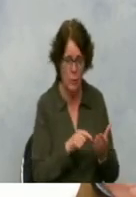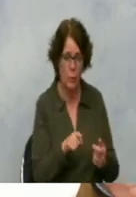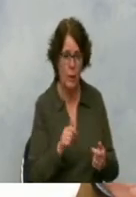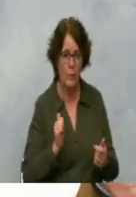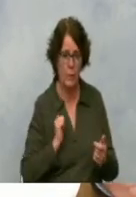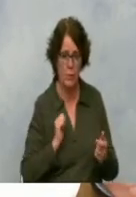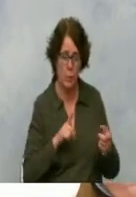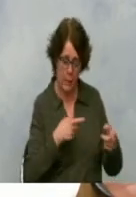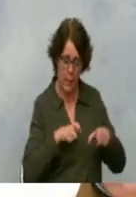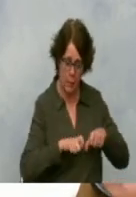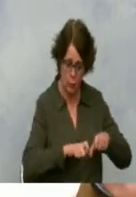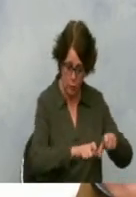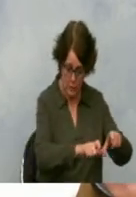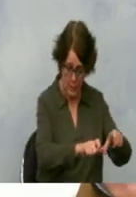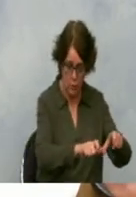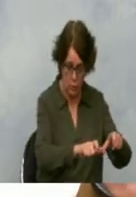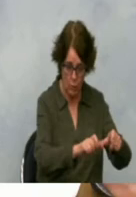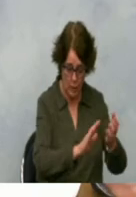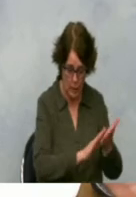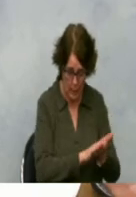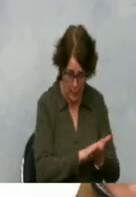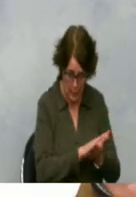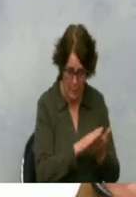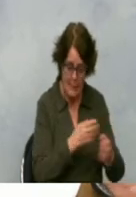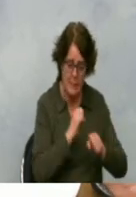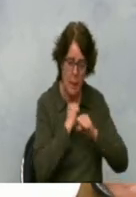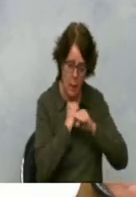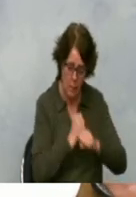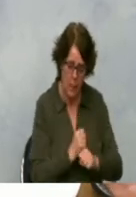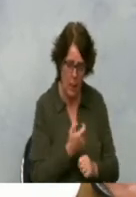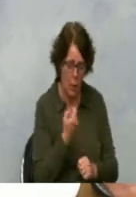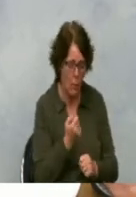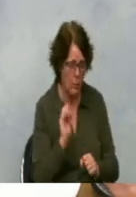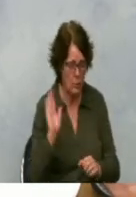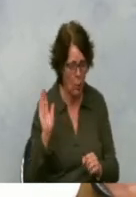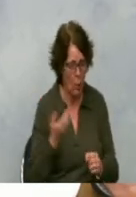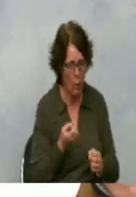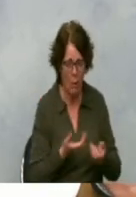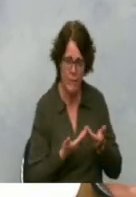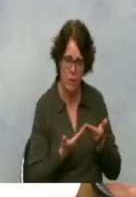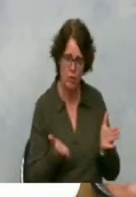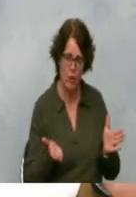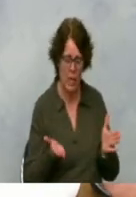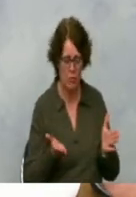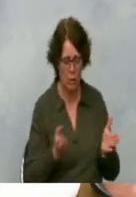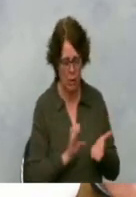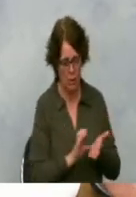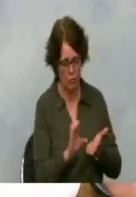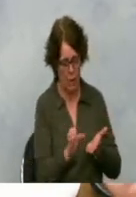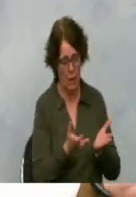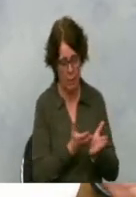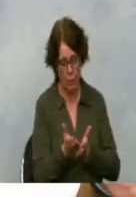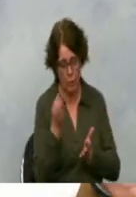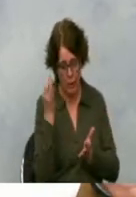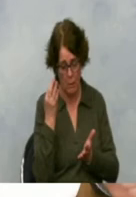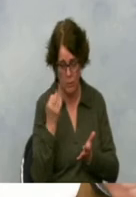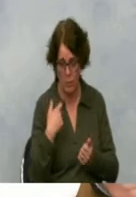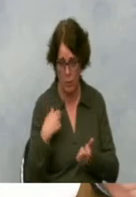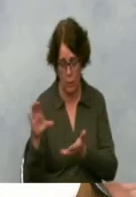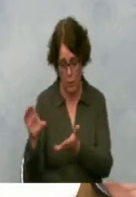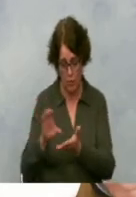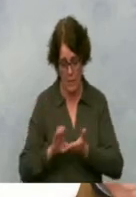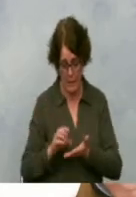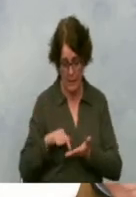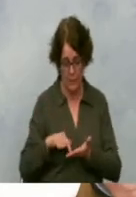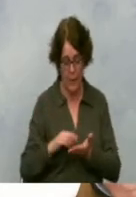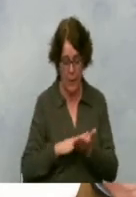going to continue, that does commit almost all of our general capital grant that the council receives. So it means